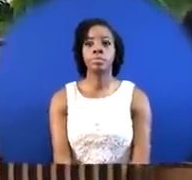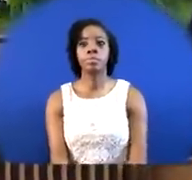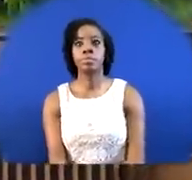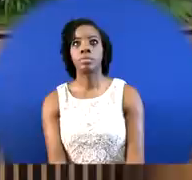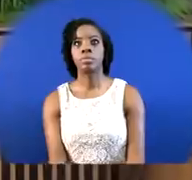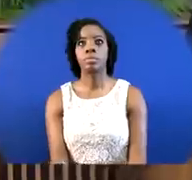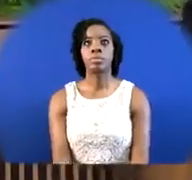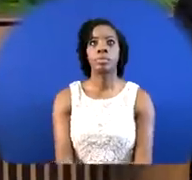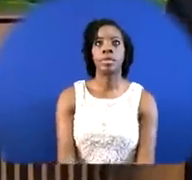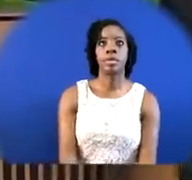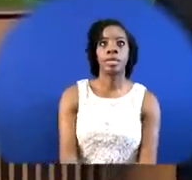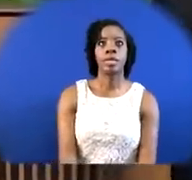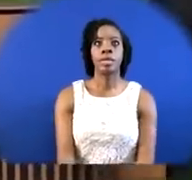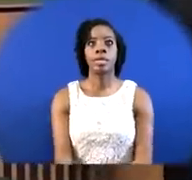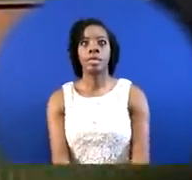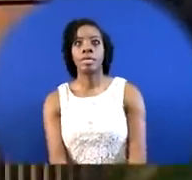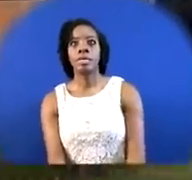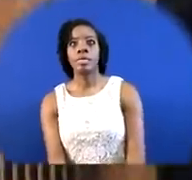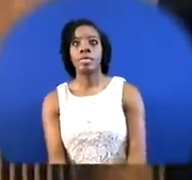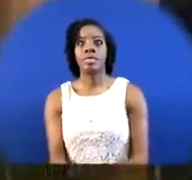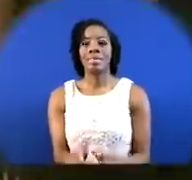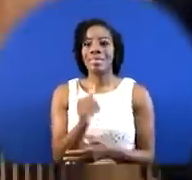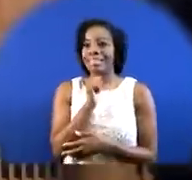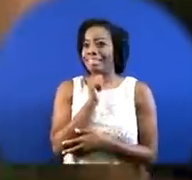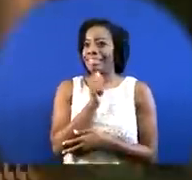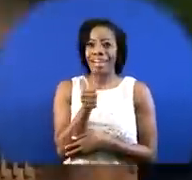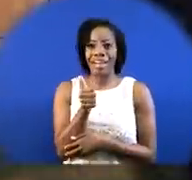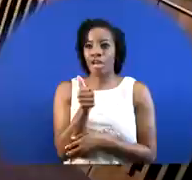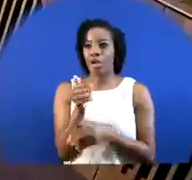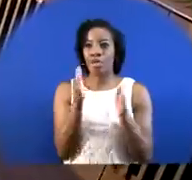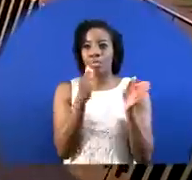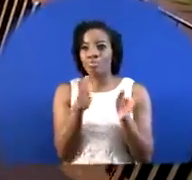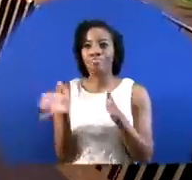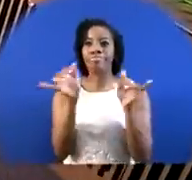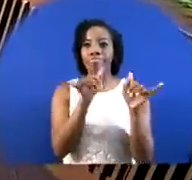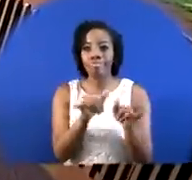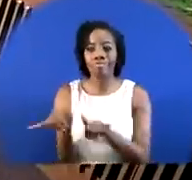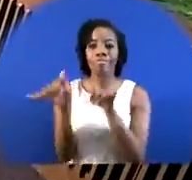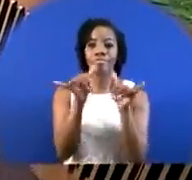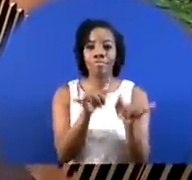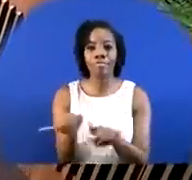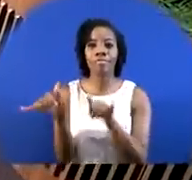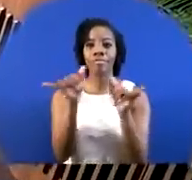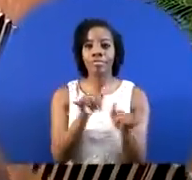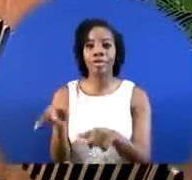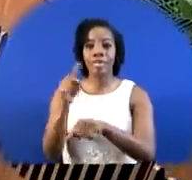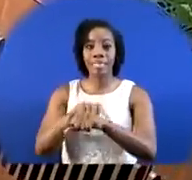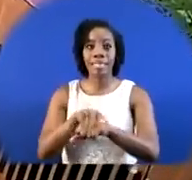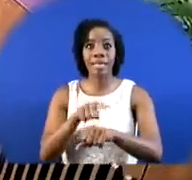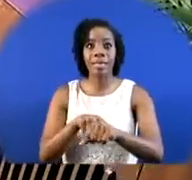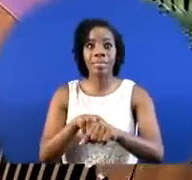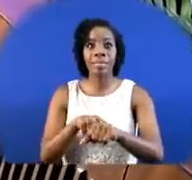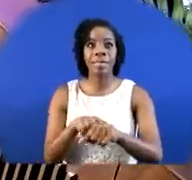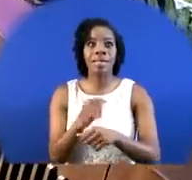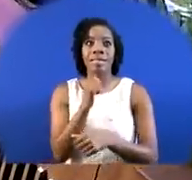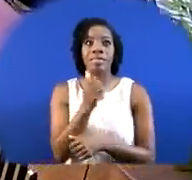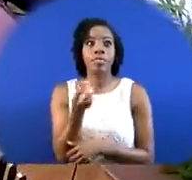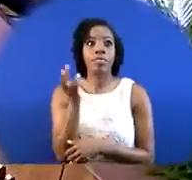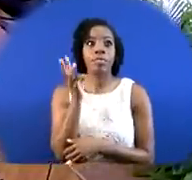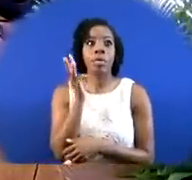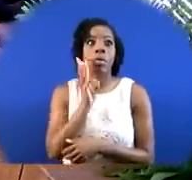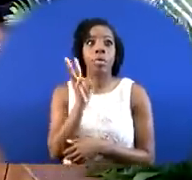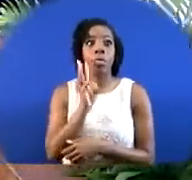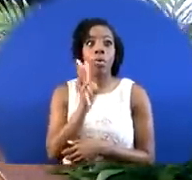It's Holy Week. This is no average season. This is no ordinary time. Listen, they've come from the waters of baptism. We